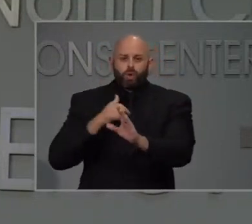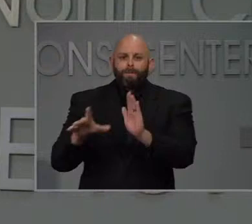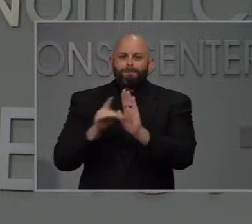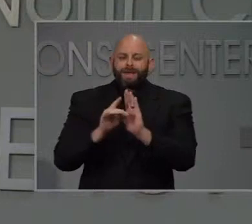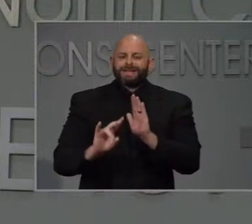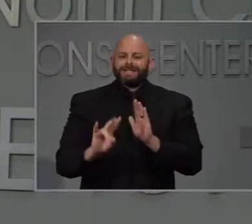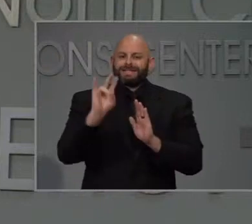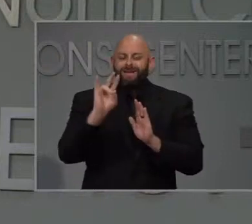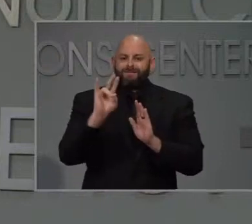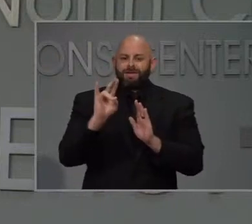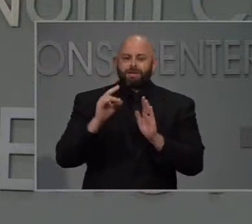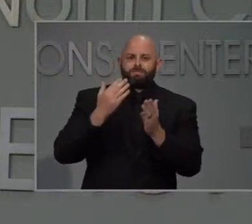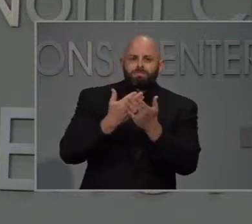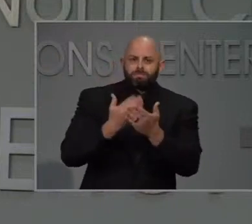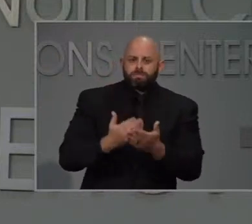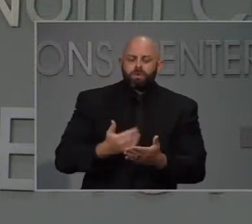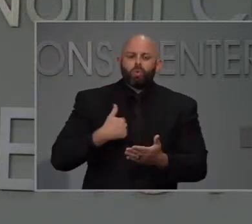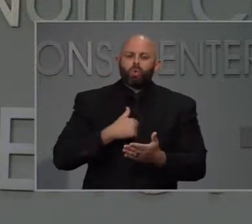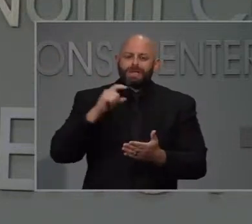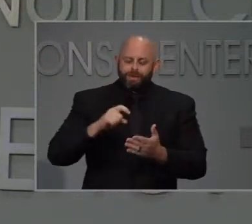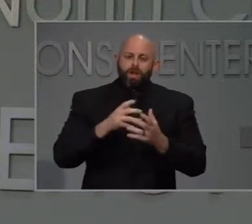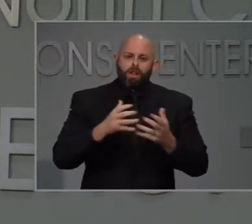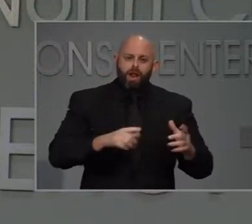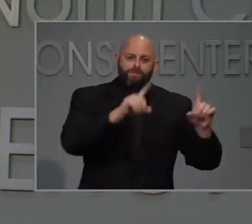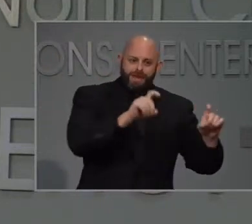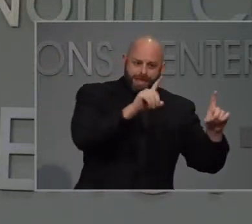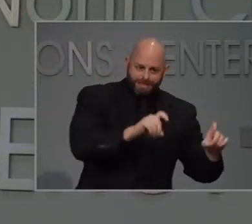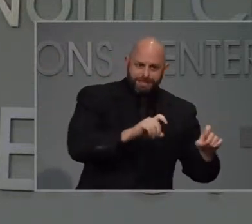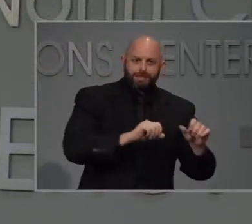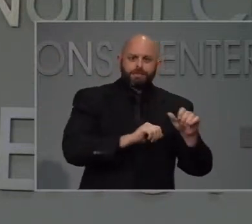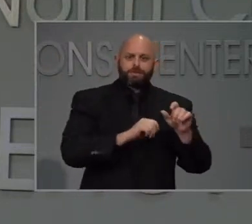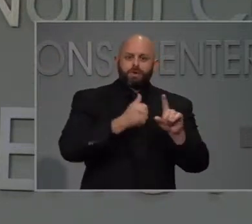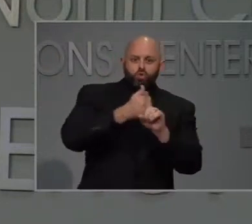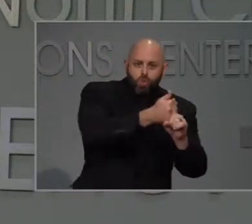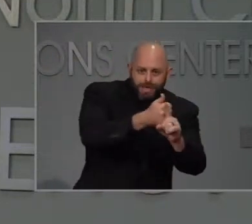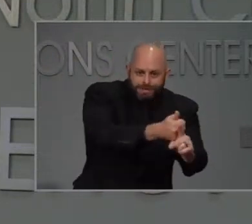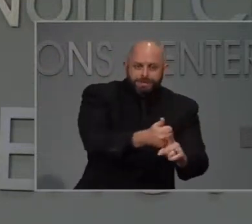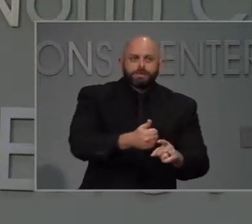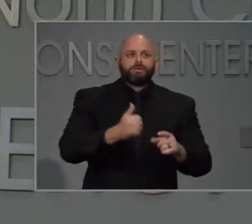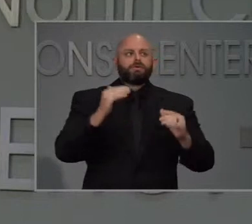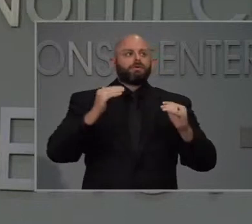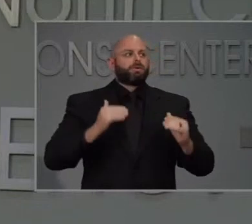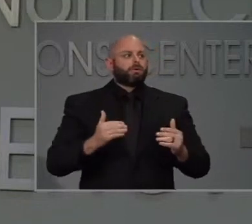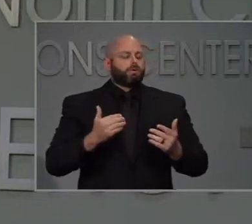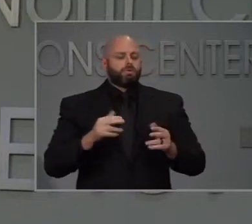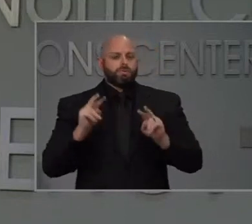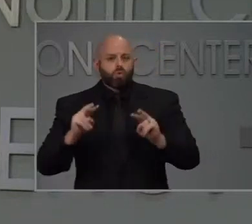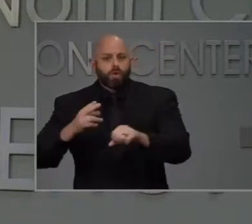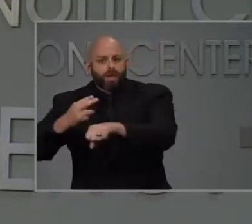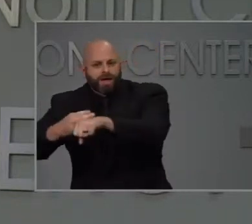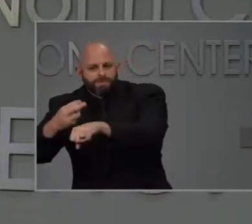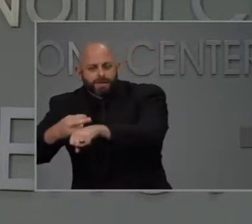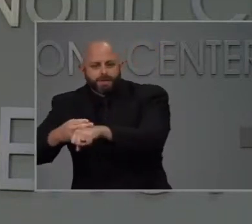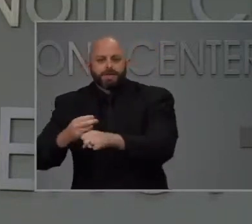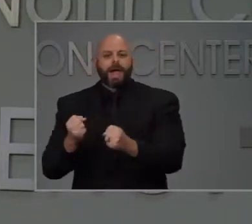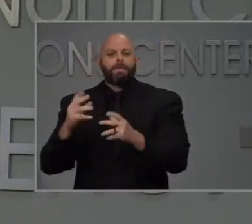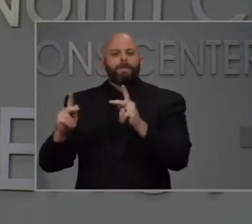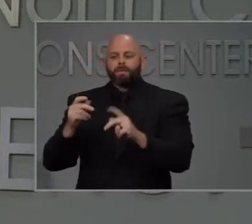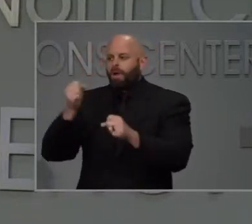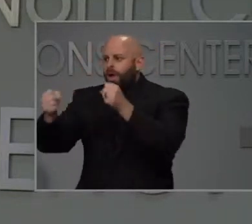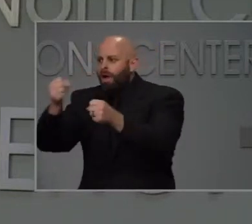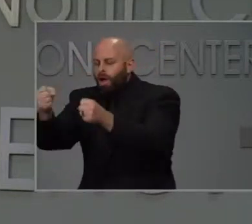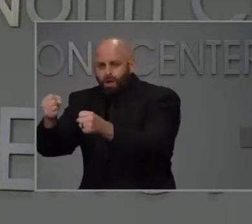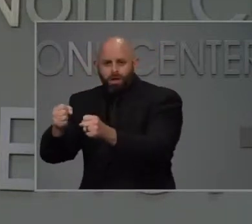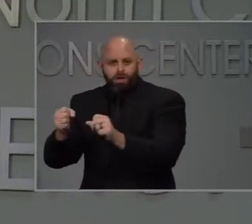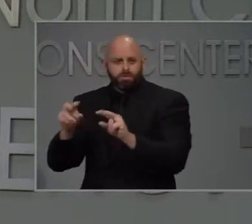we need a lot of testing and tracing. We know that we need to keep a close eye on our level of hospitalizations and our percentage of positive